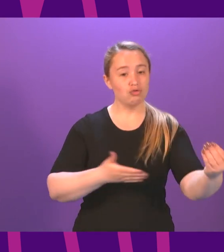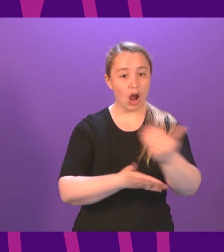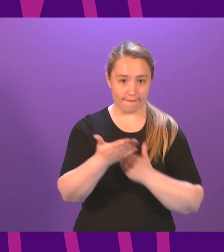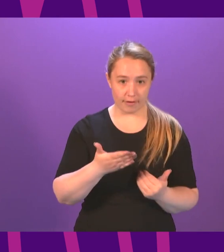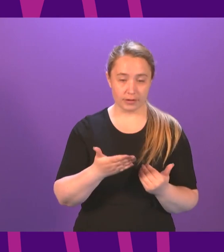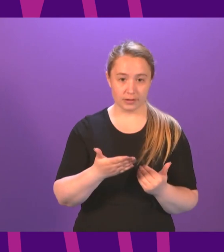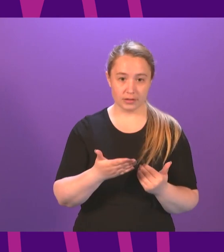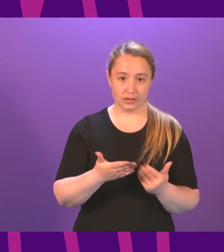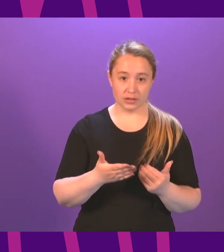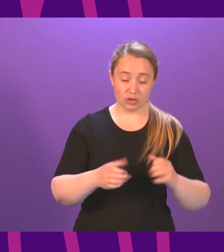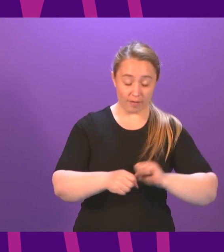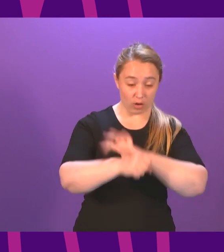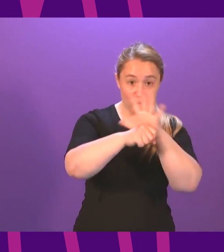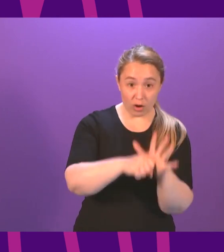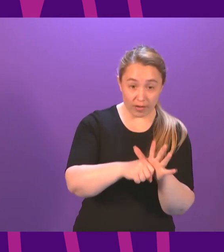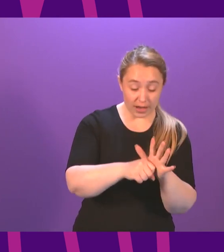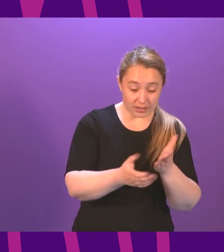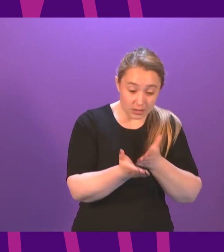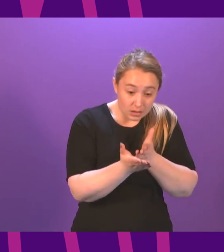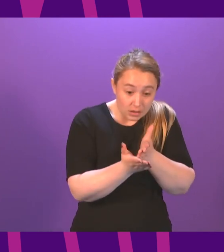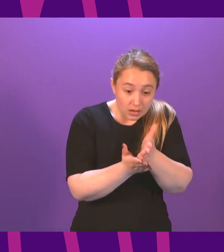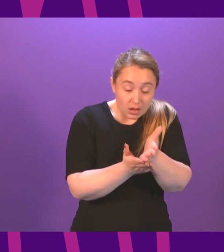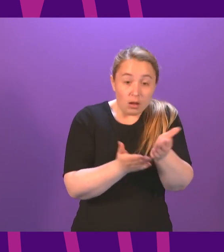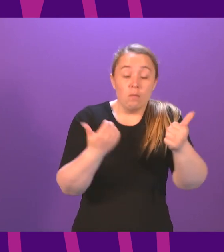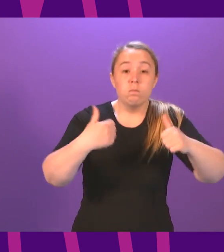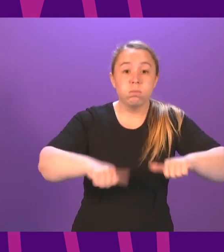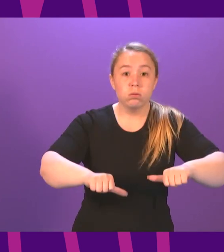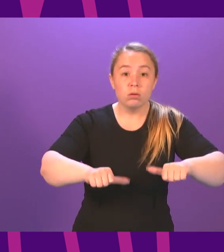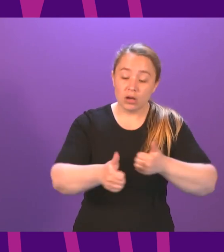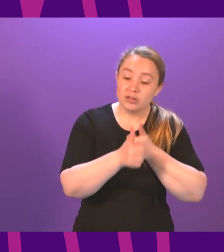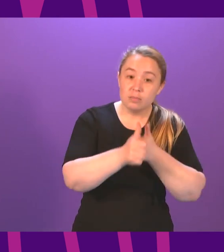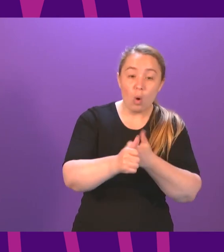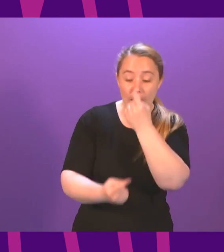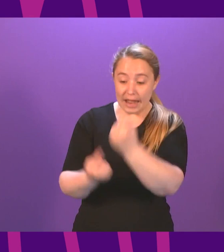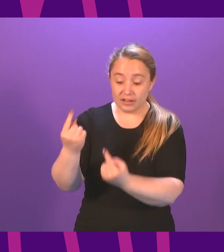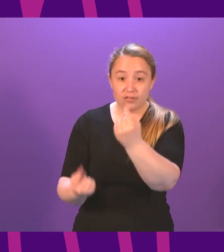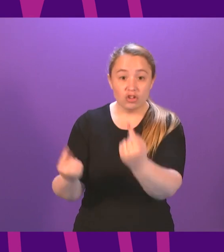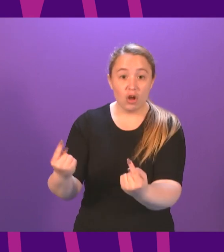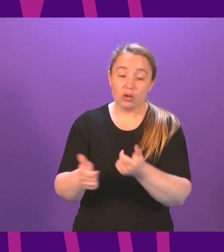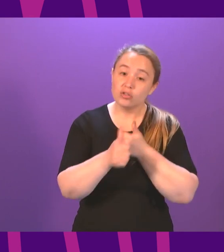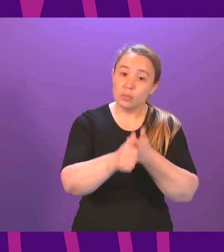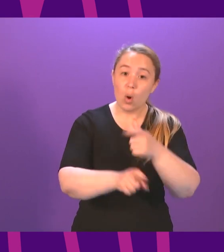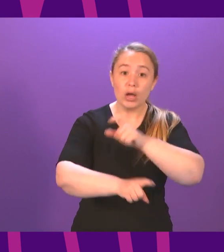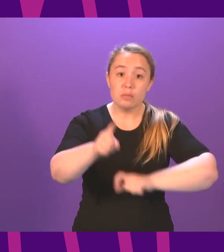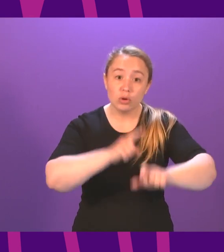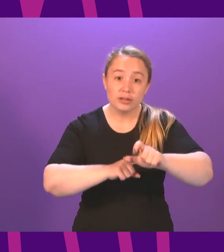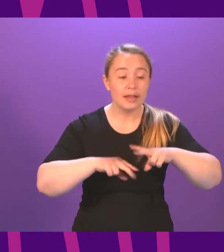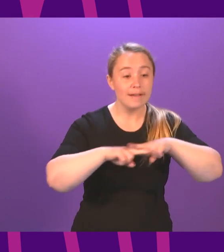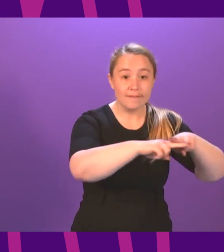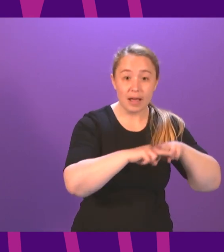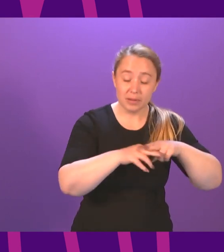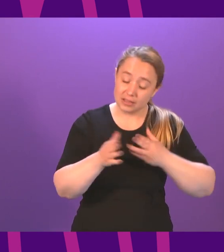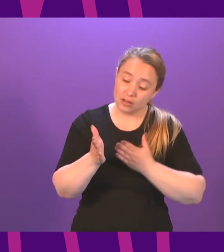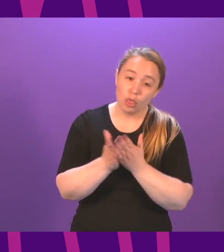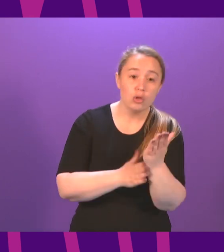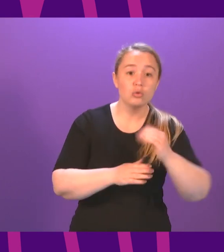steering our country through the rest of the coronavirus pandemic, supporting individuals, families and communities the length and breadth of